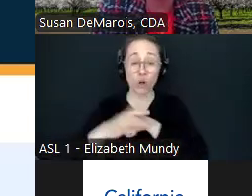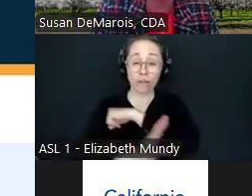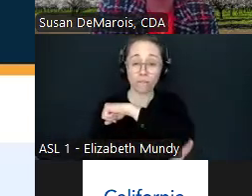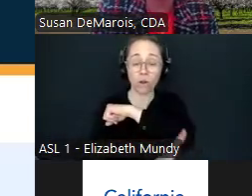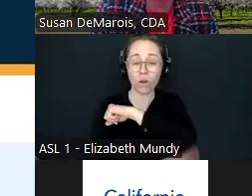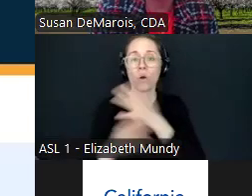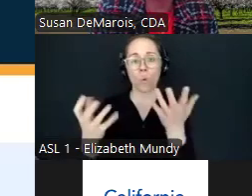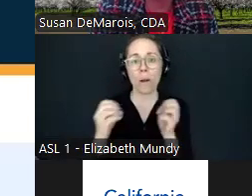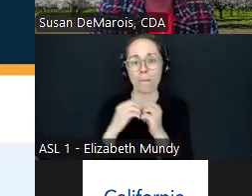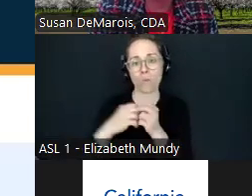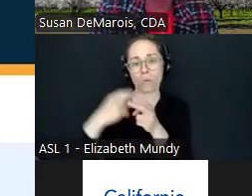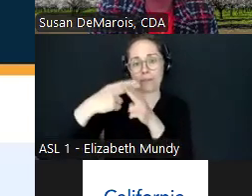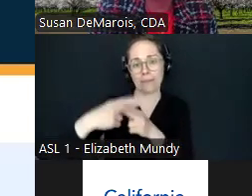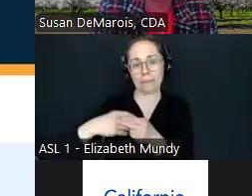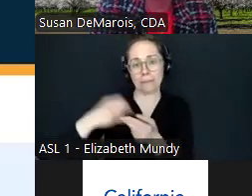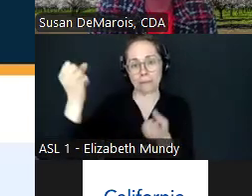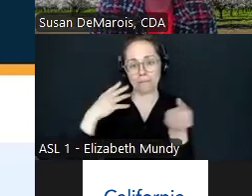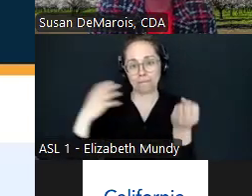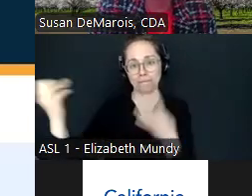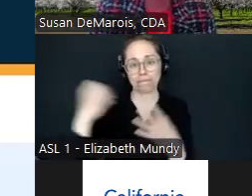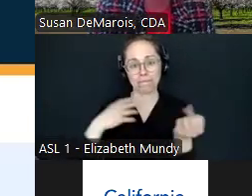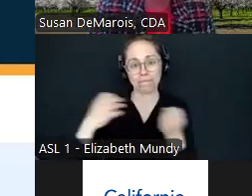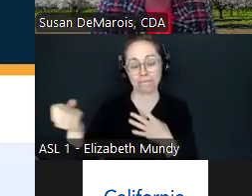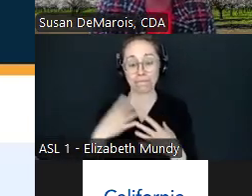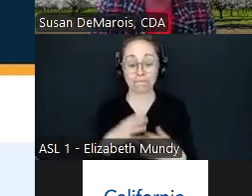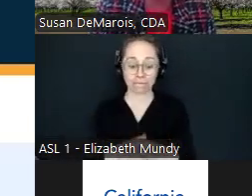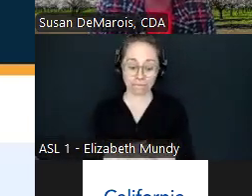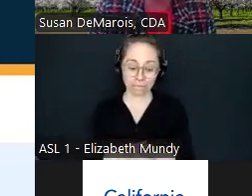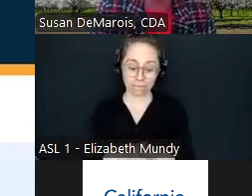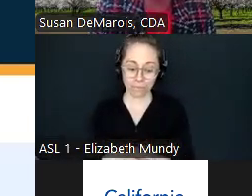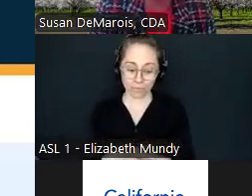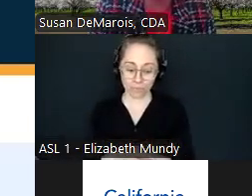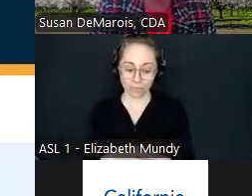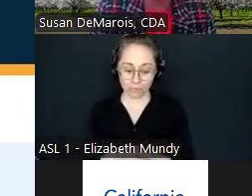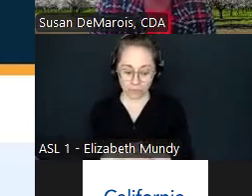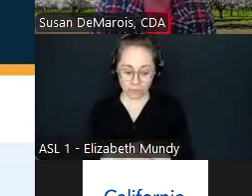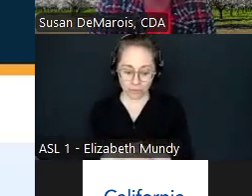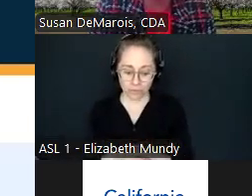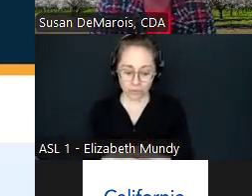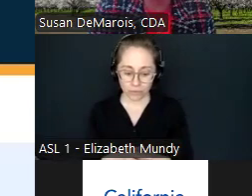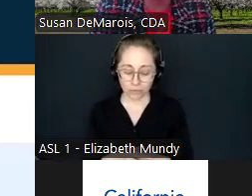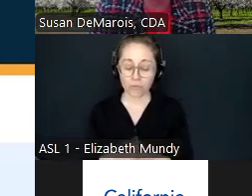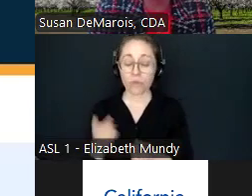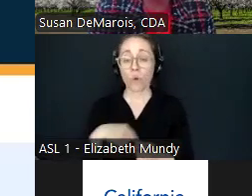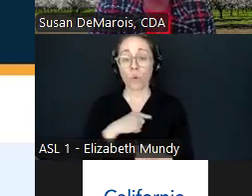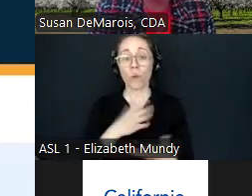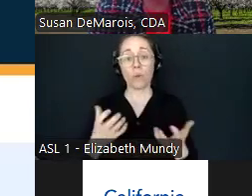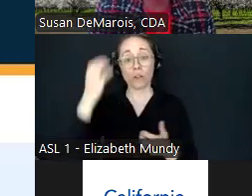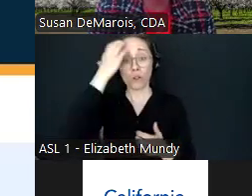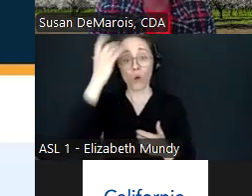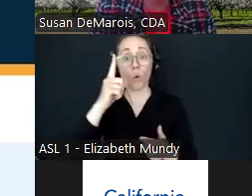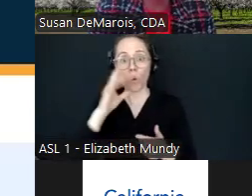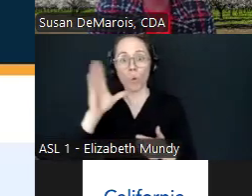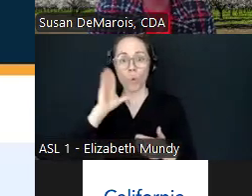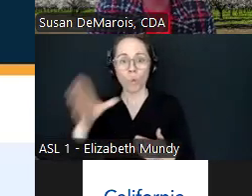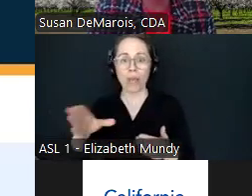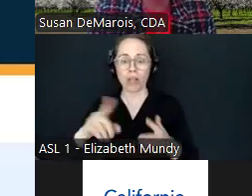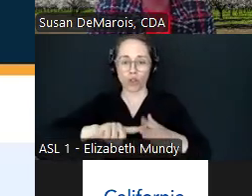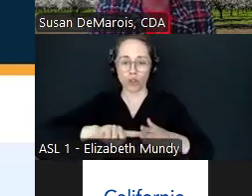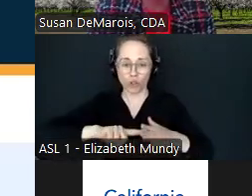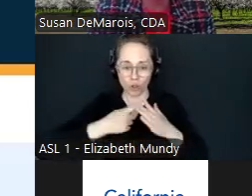to be able to be pretty close to knowing who will be joining us at the start of the new year. And we'd also like